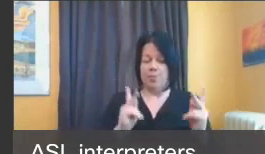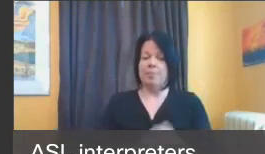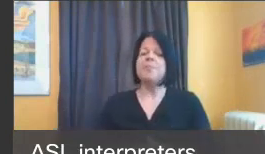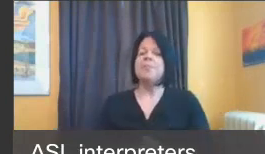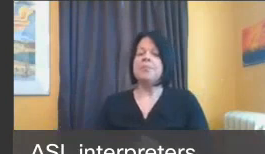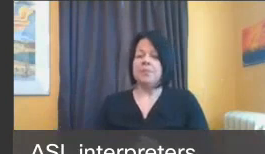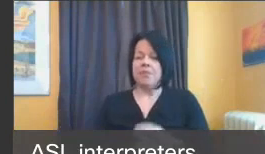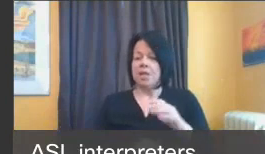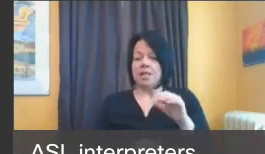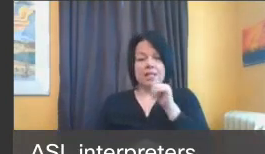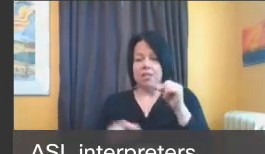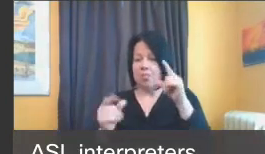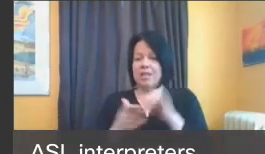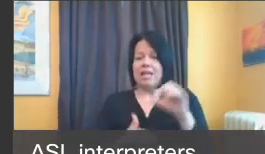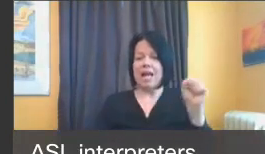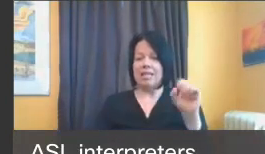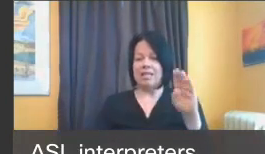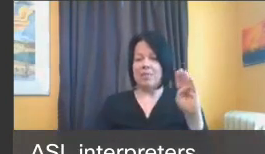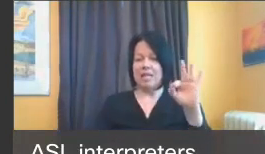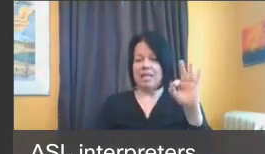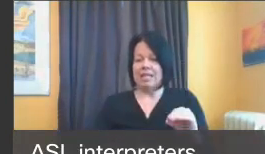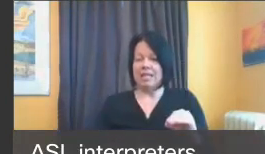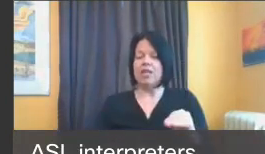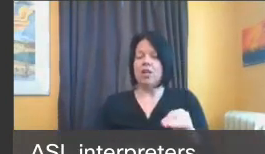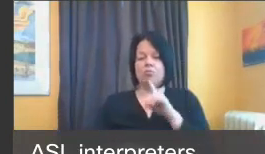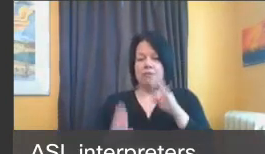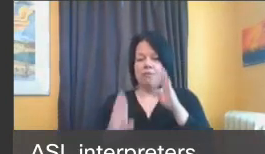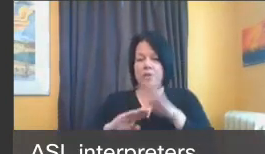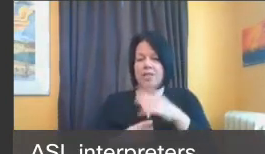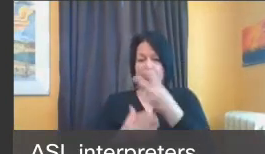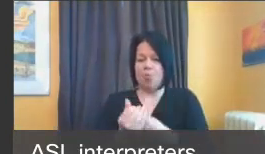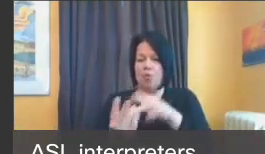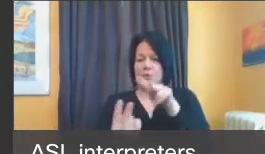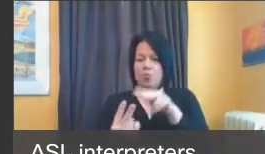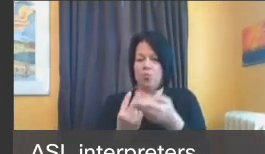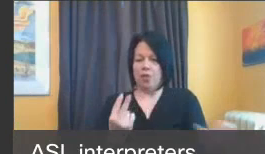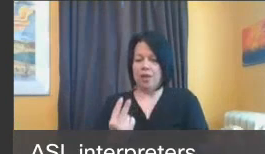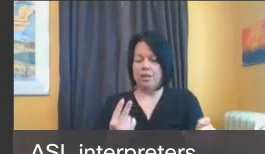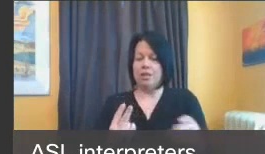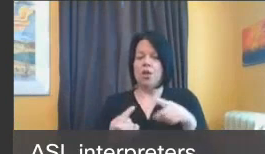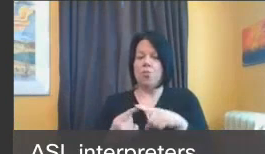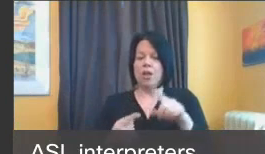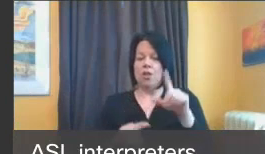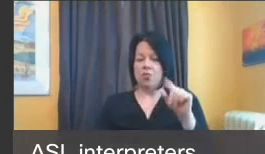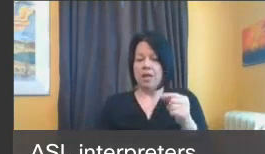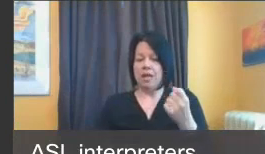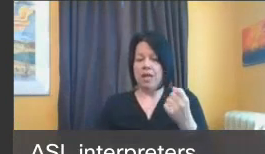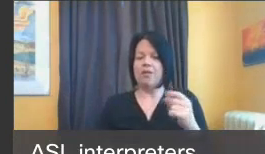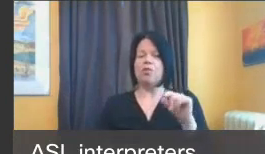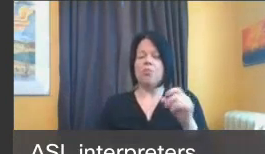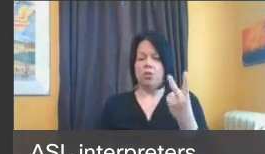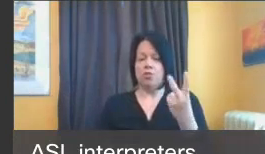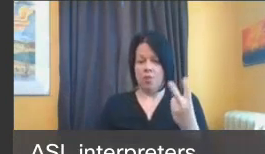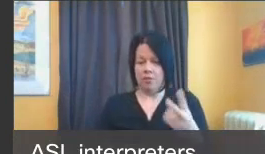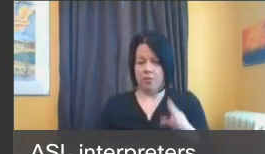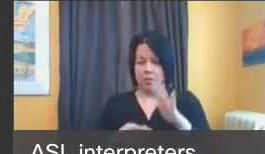SB 90 specifically targets both practices. Consider this in light of the cuts to early voting in 2011-2012 in the state.